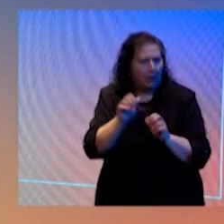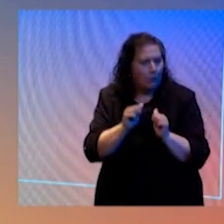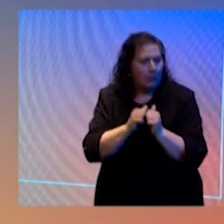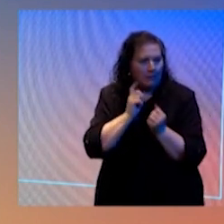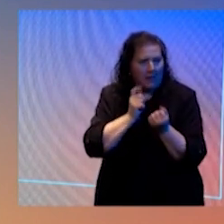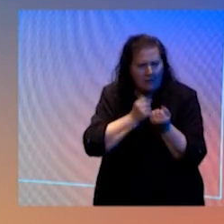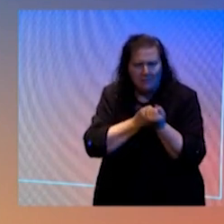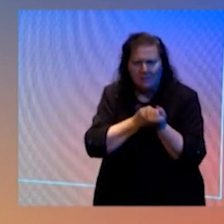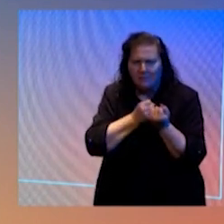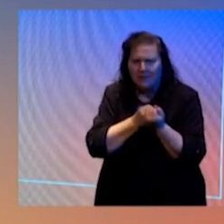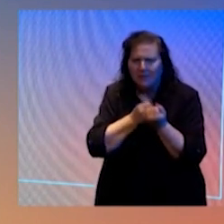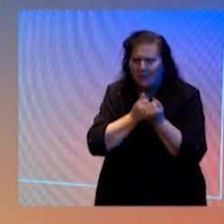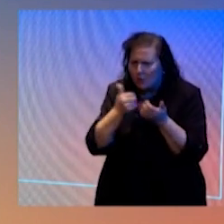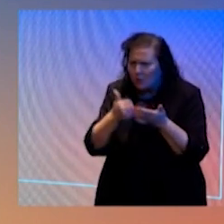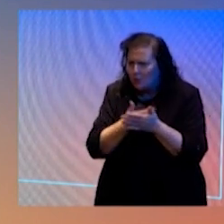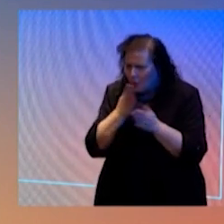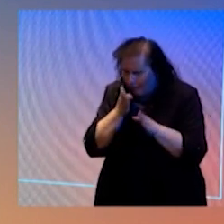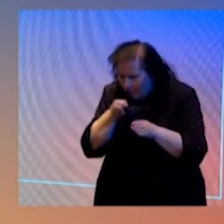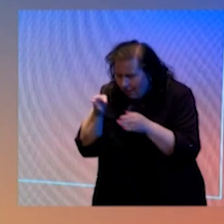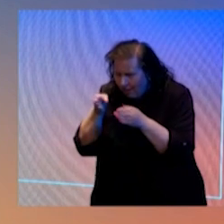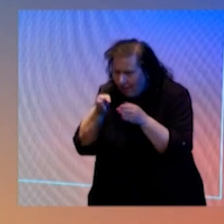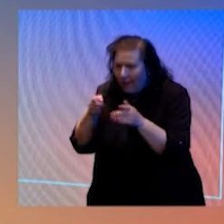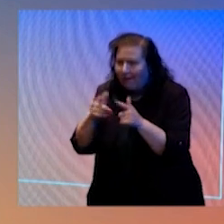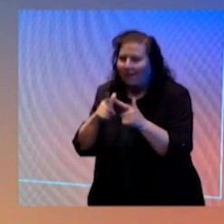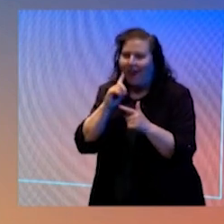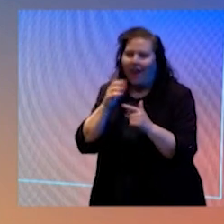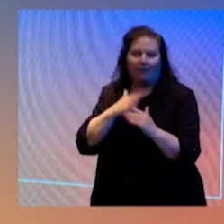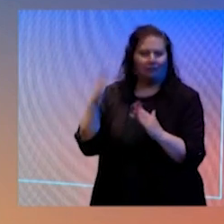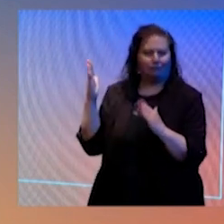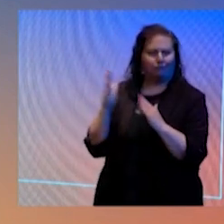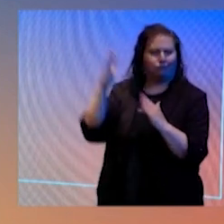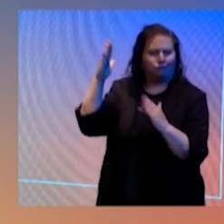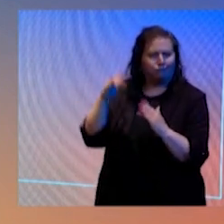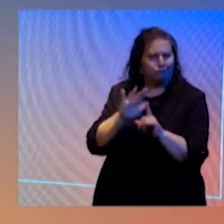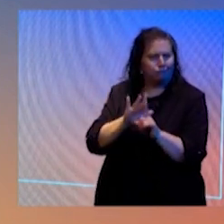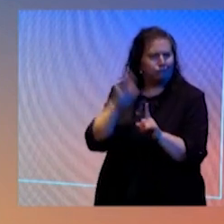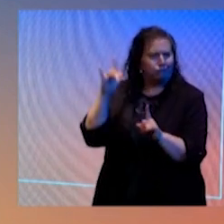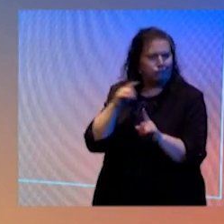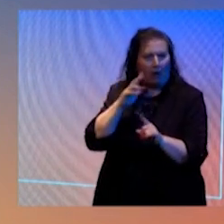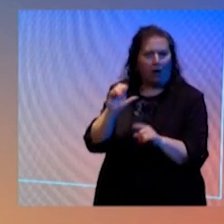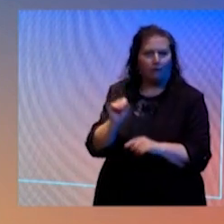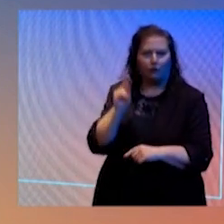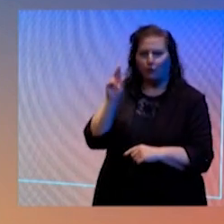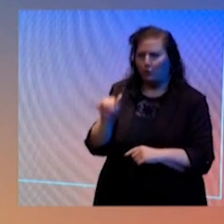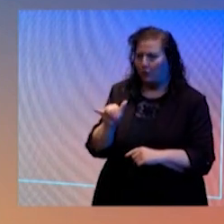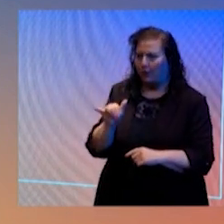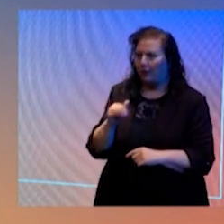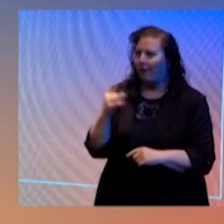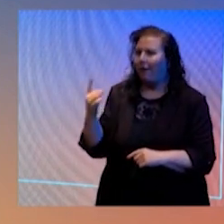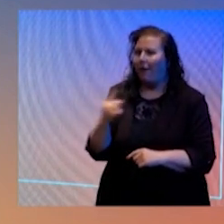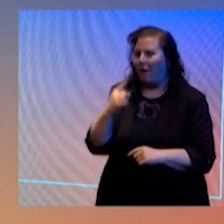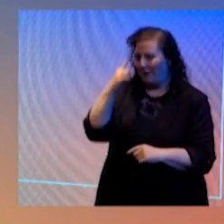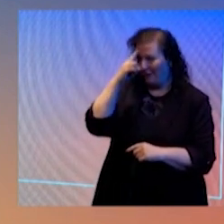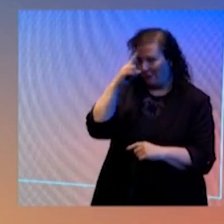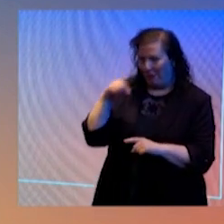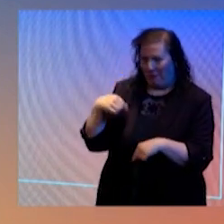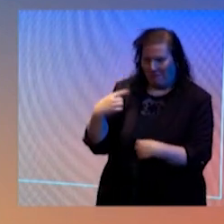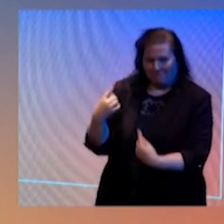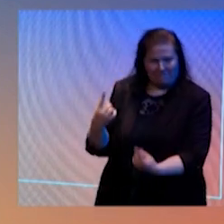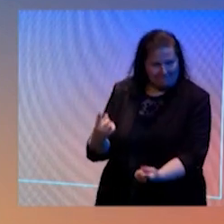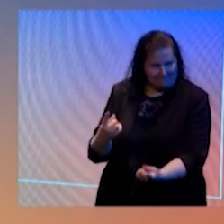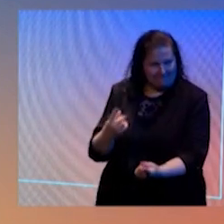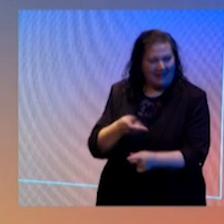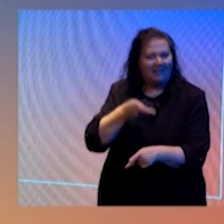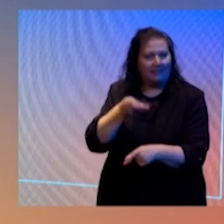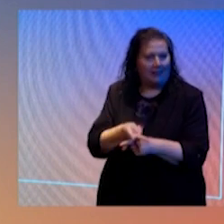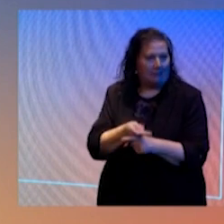new course and bring back the preeminence to this institution that I've always thought it has had. First